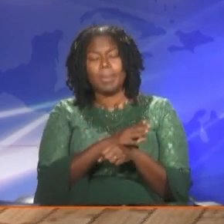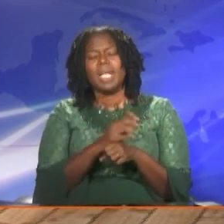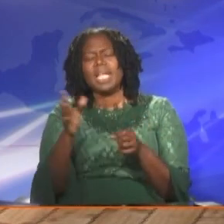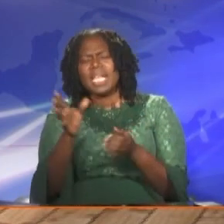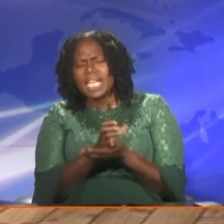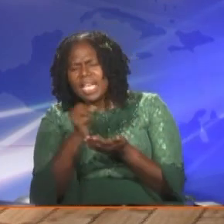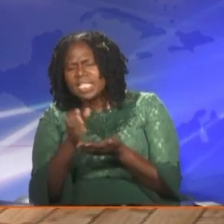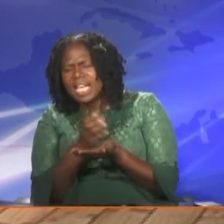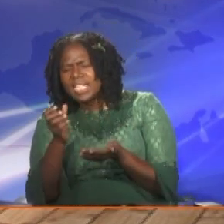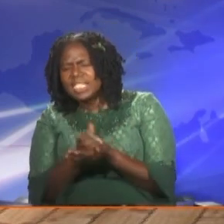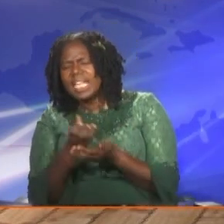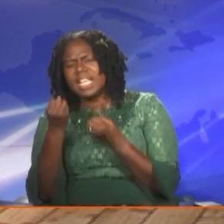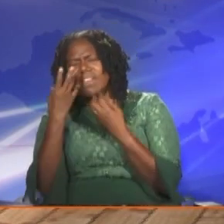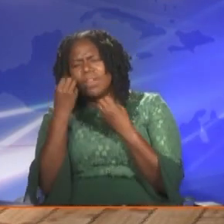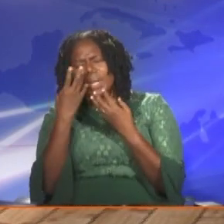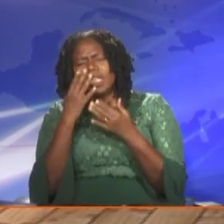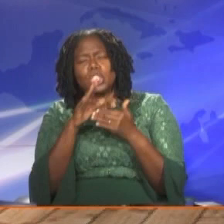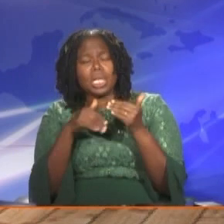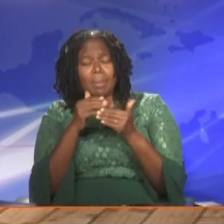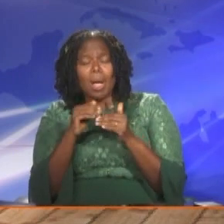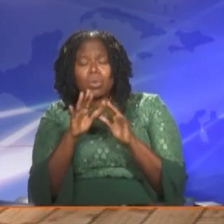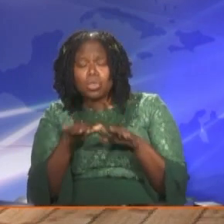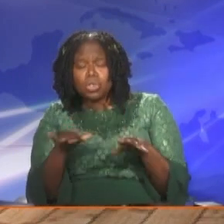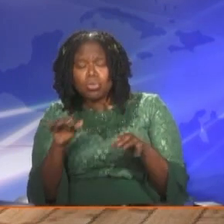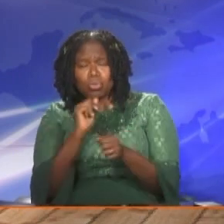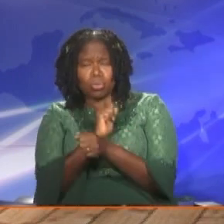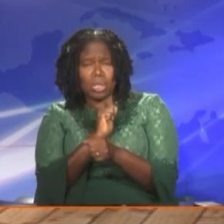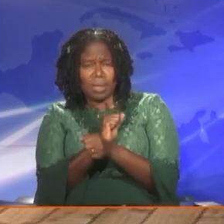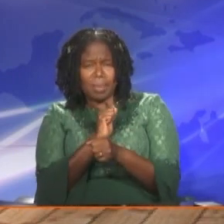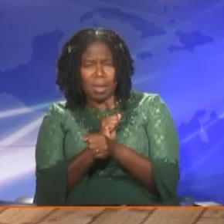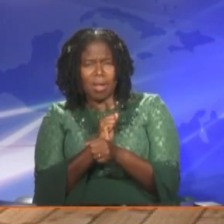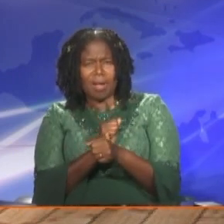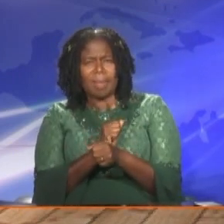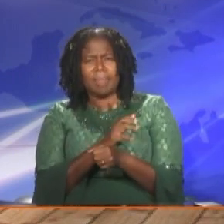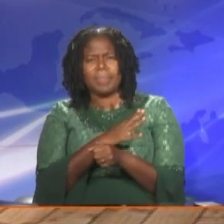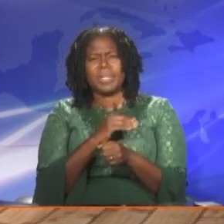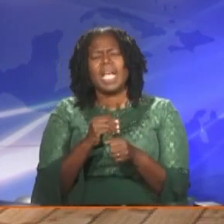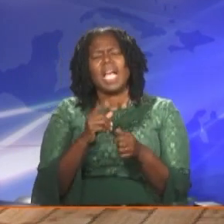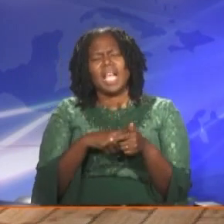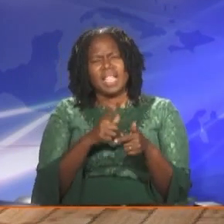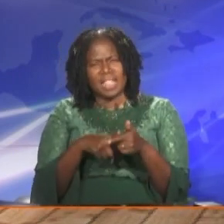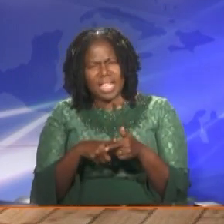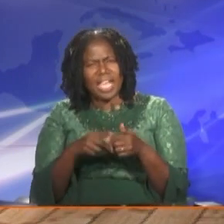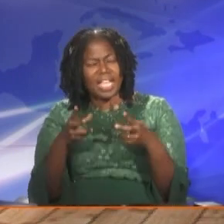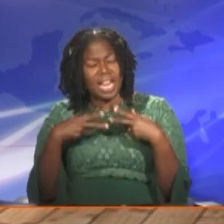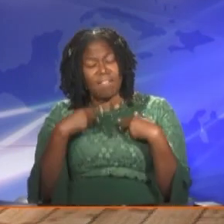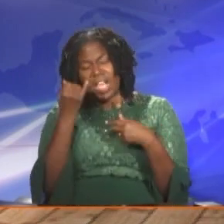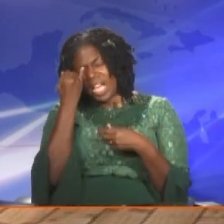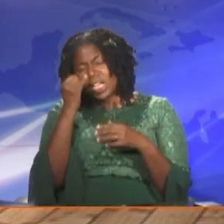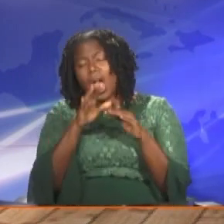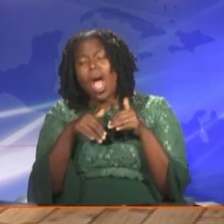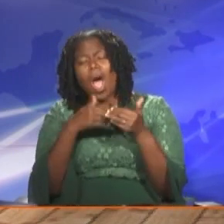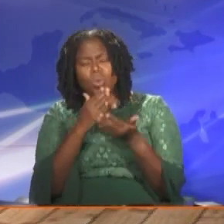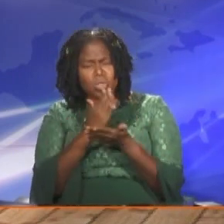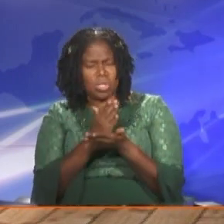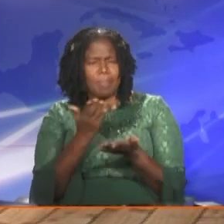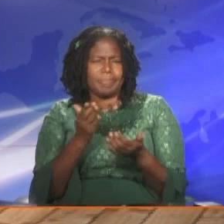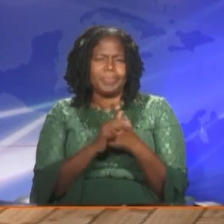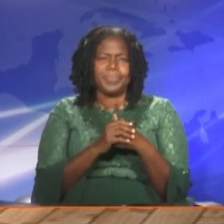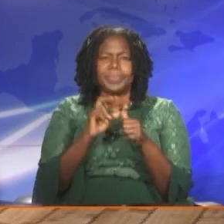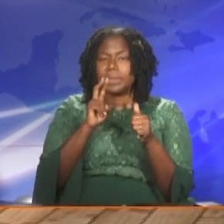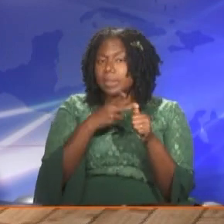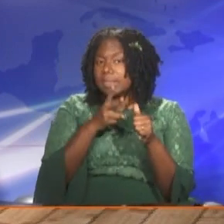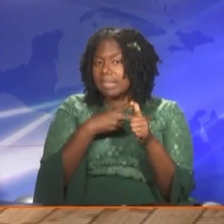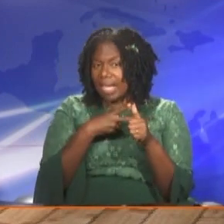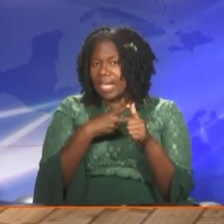and to develop a monitoring and evaluation framework for all the activities of the committee. The second subcommittee has